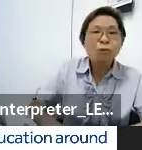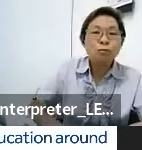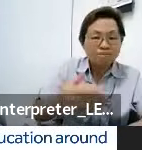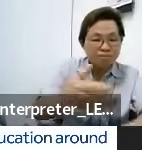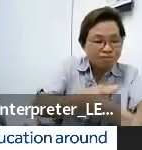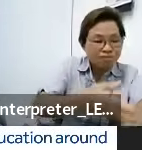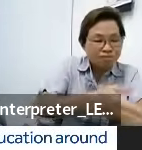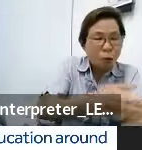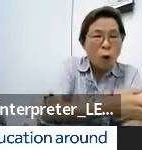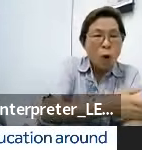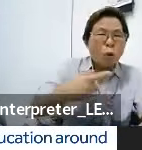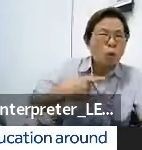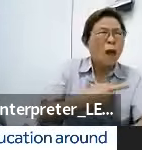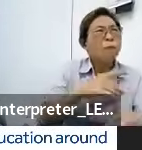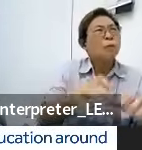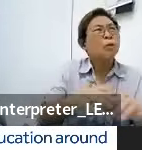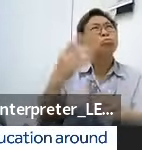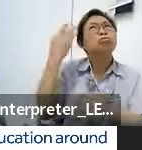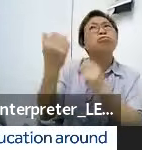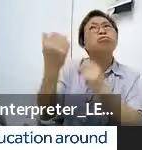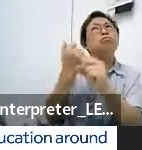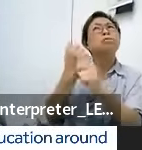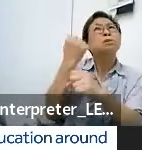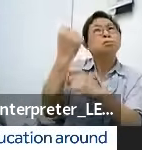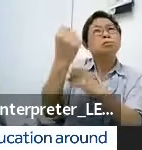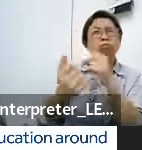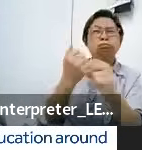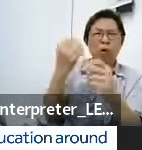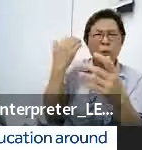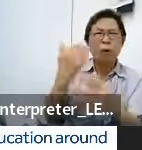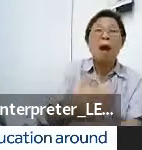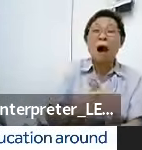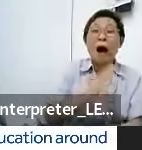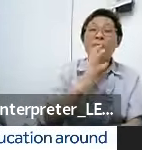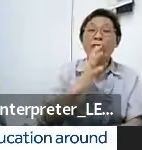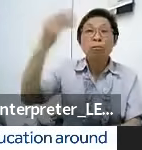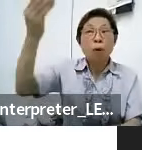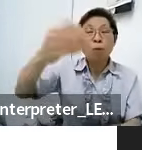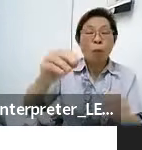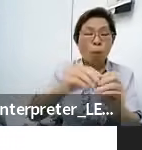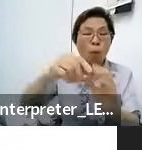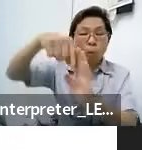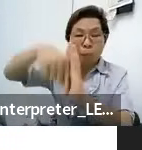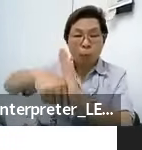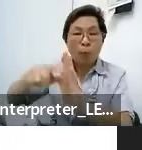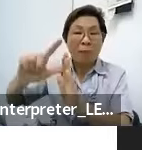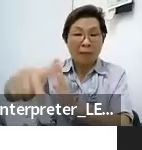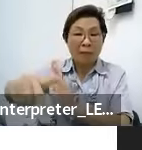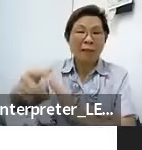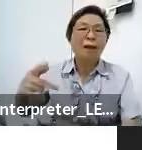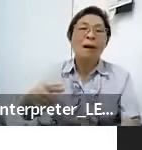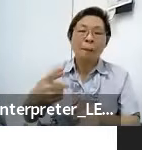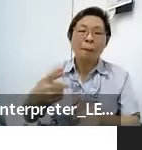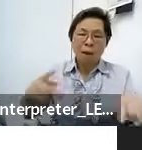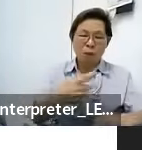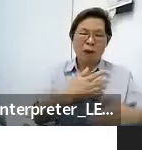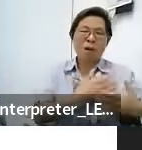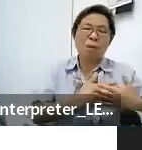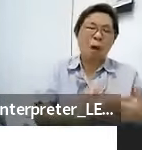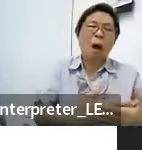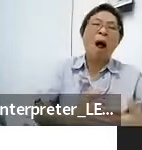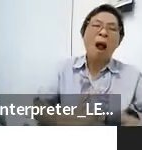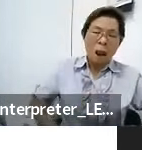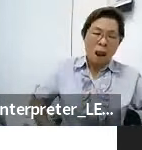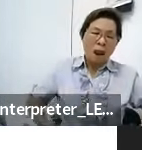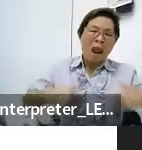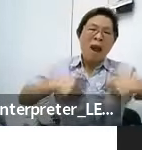been doing this for the last few years, but I will talk about that in detail later on. But we are committed to lifelong learning, and